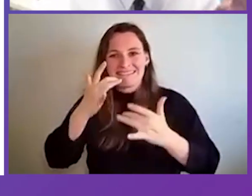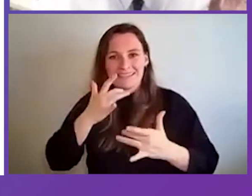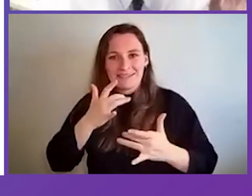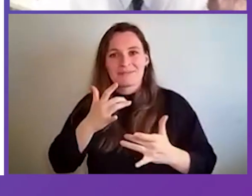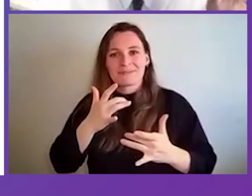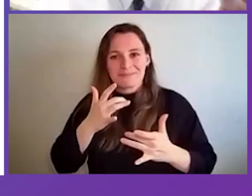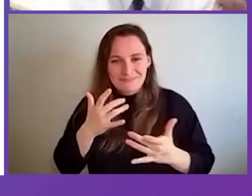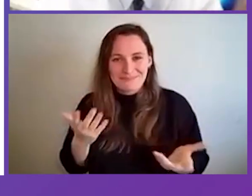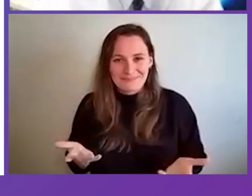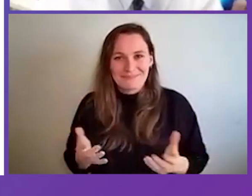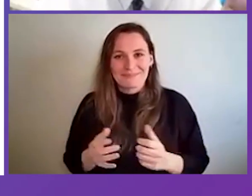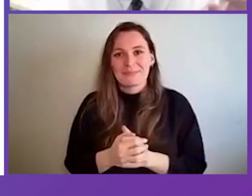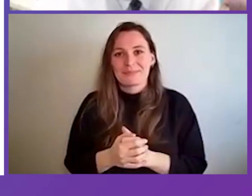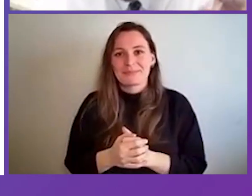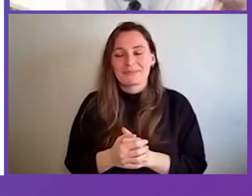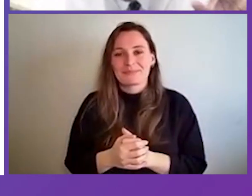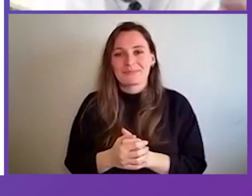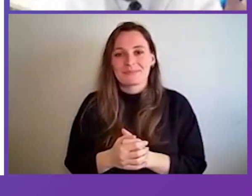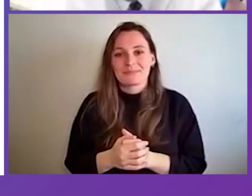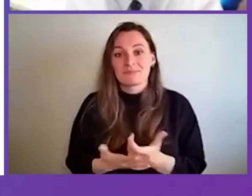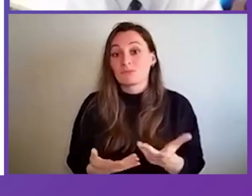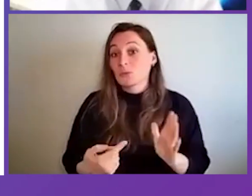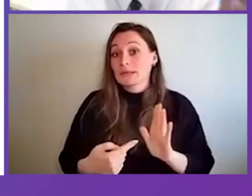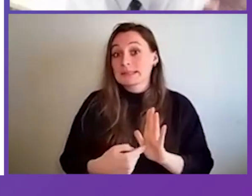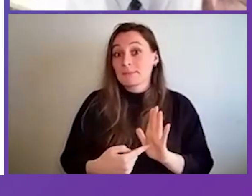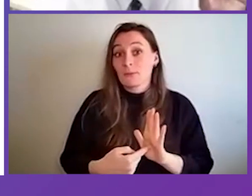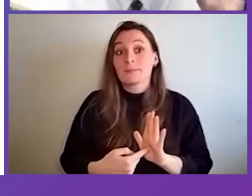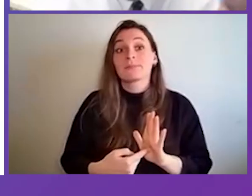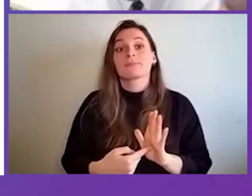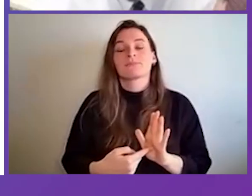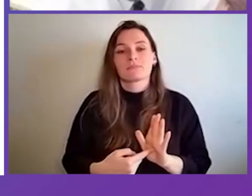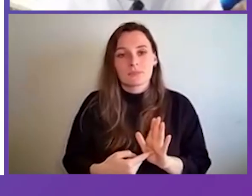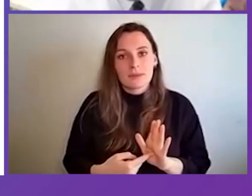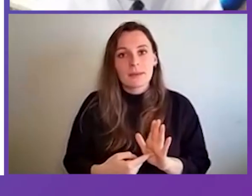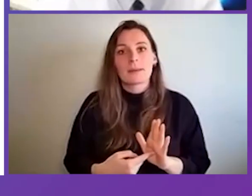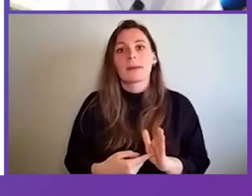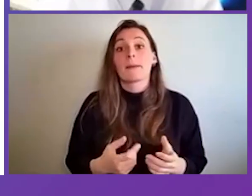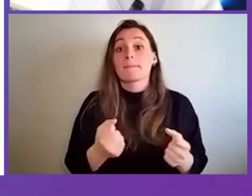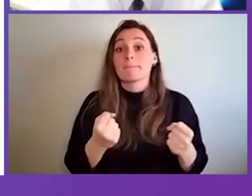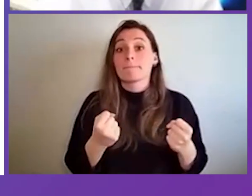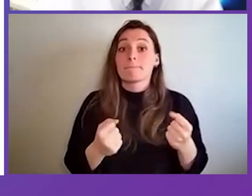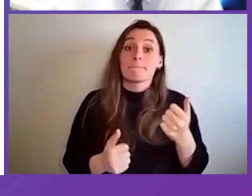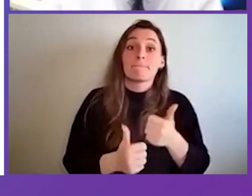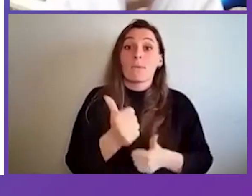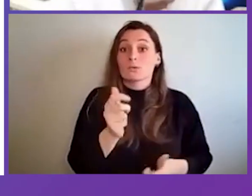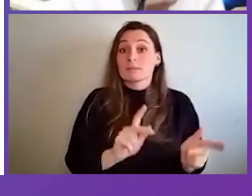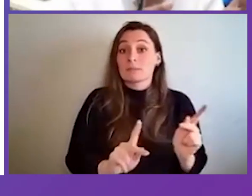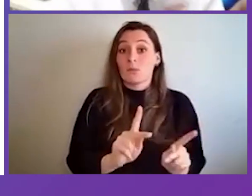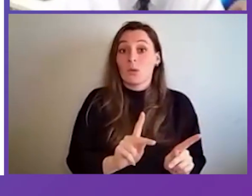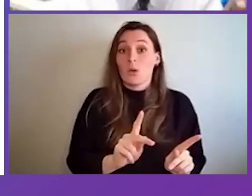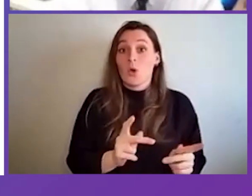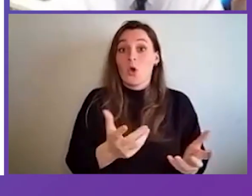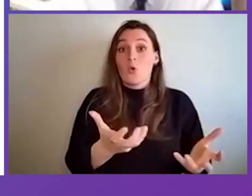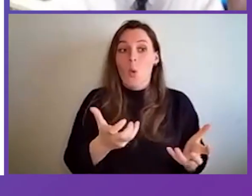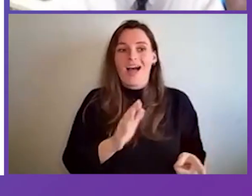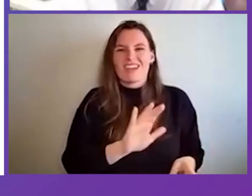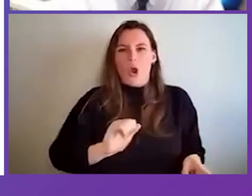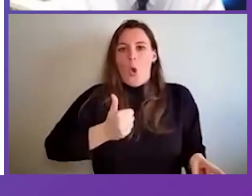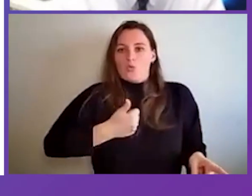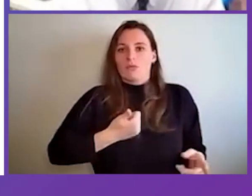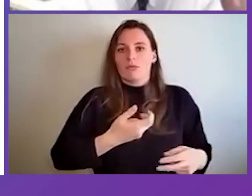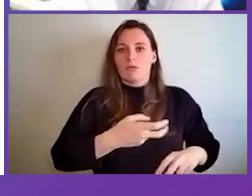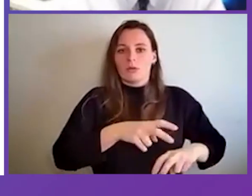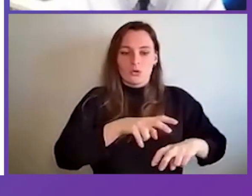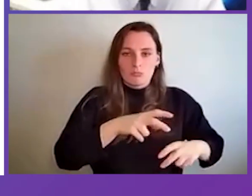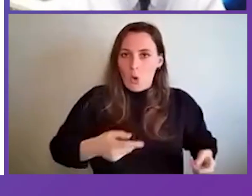passenger wants to stay, as most passengers do, they want to stay in their own wheelchair right up until they get on